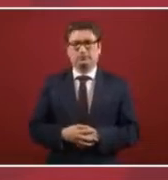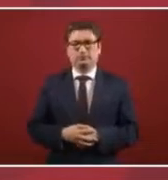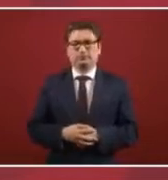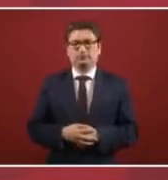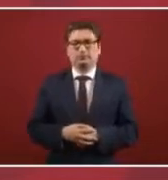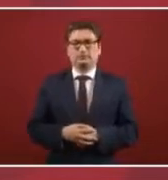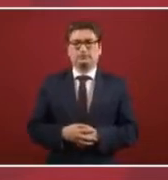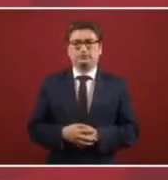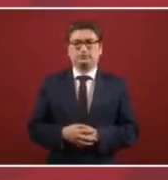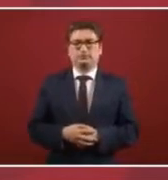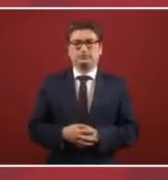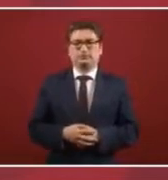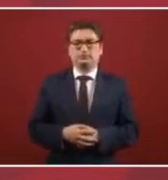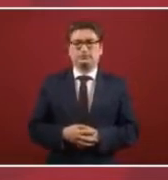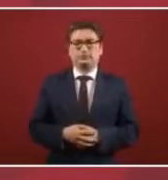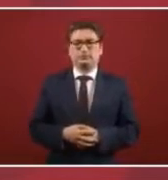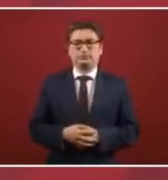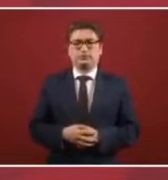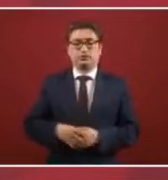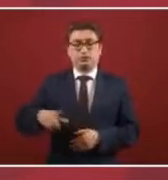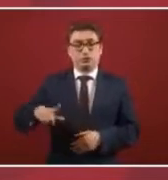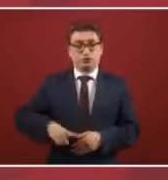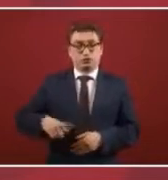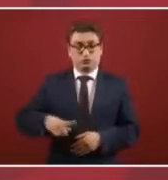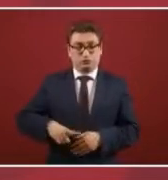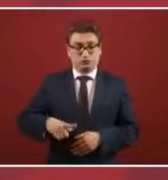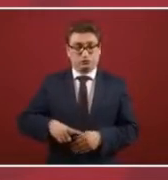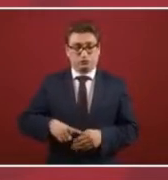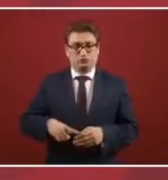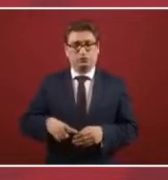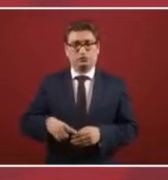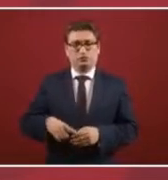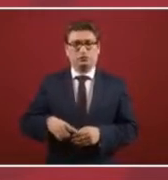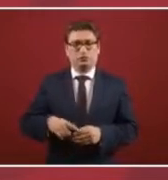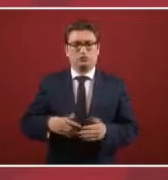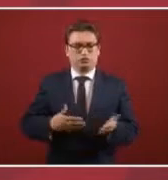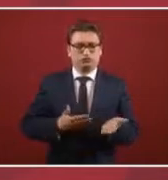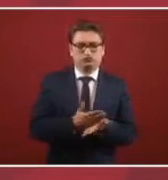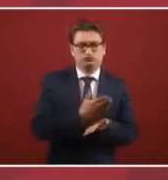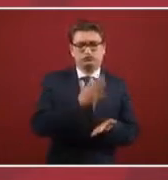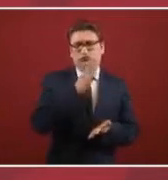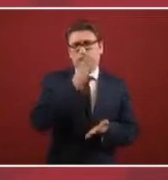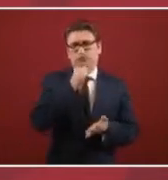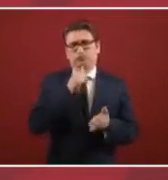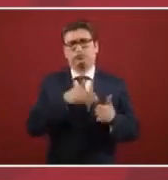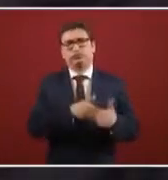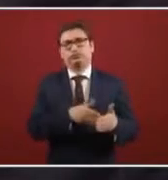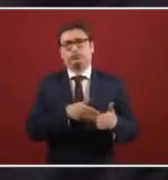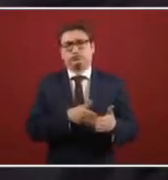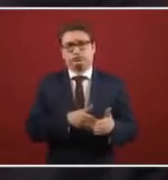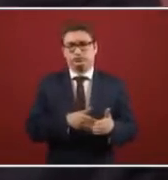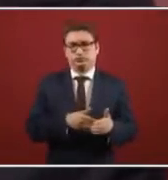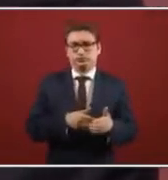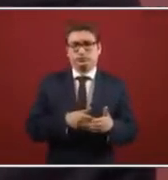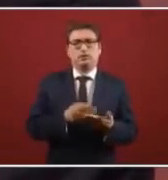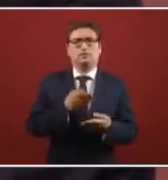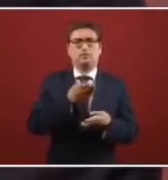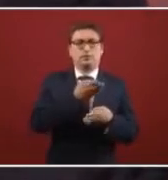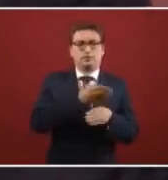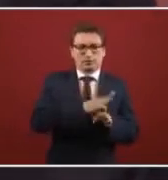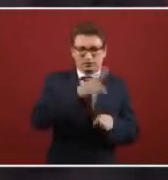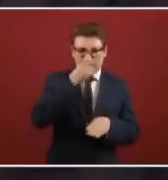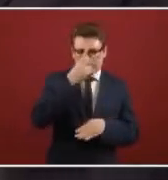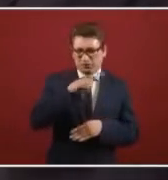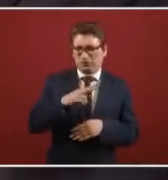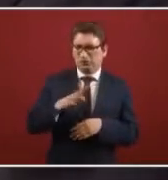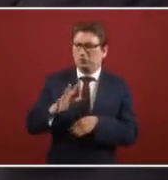donde where they, no puede el gobierno the government cannot intervenir. En intervene. el caso del Banco de México, In the tiene case una of Bank